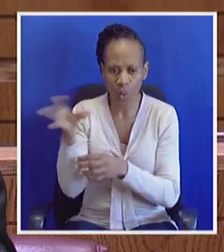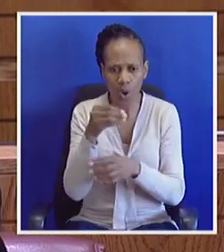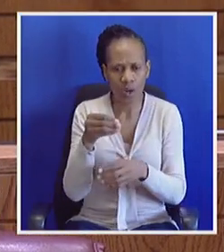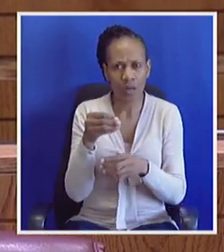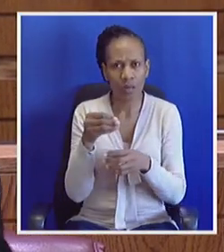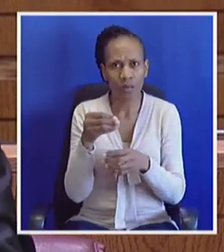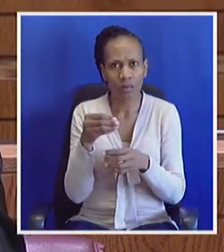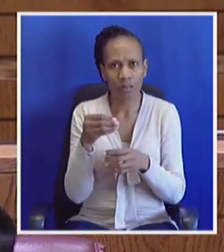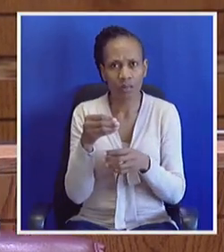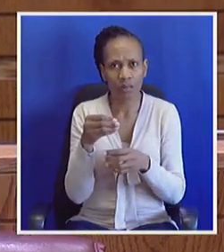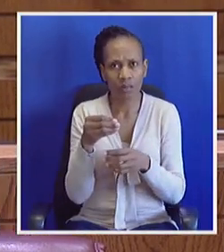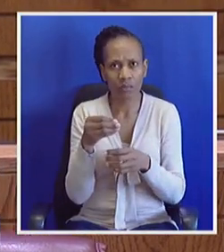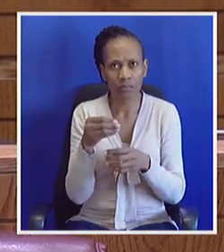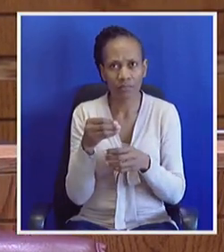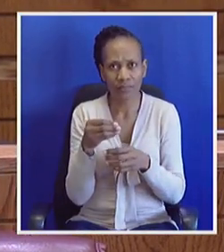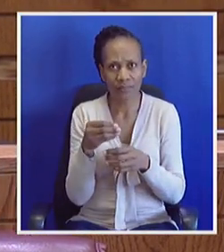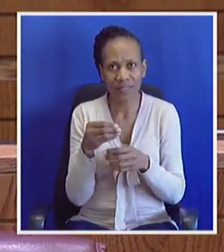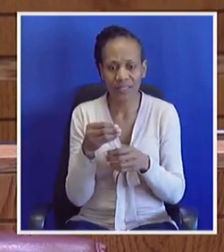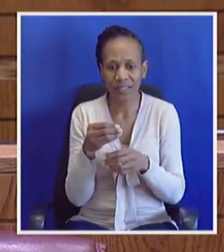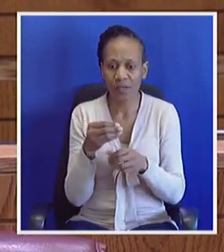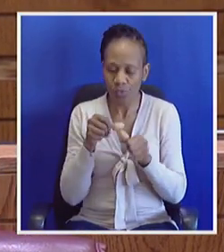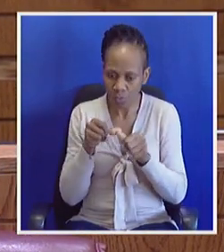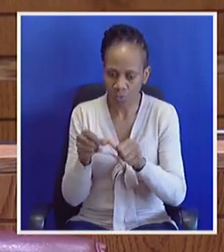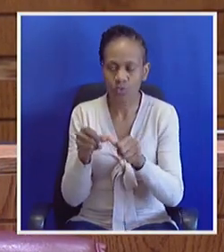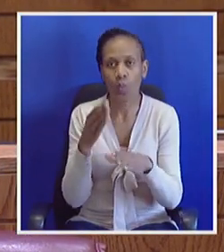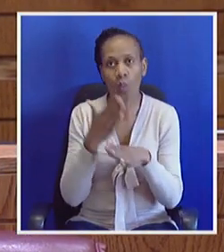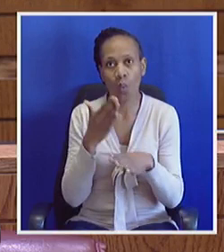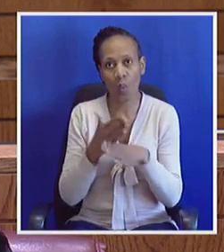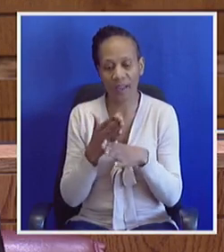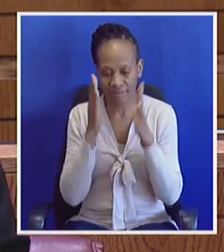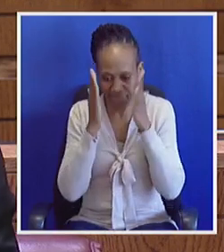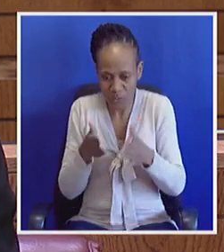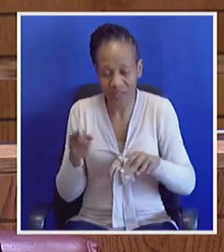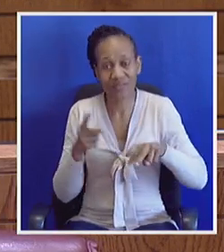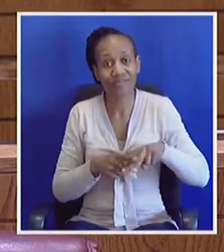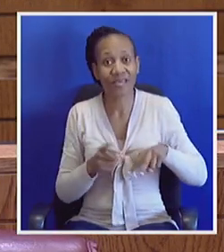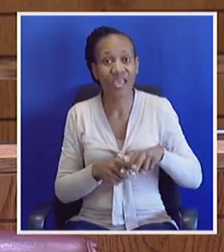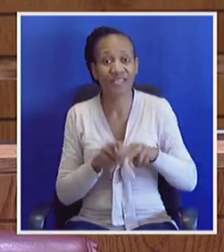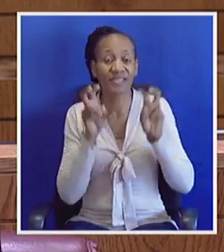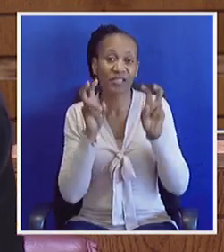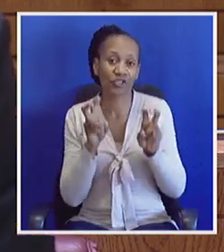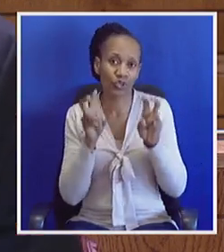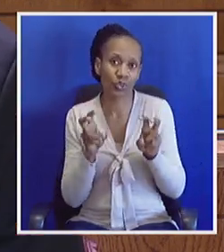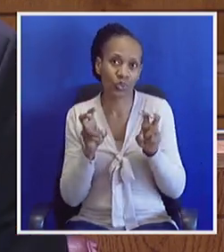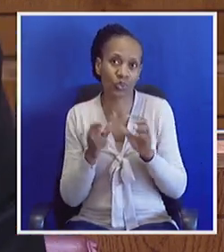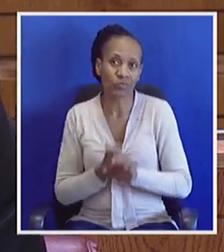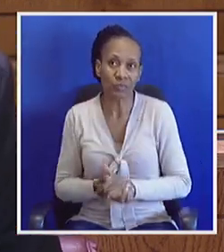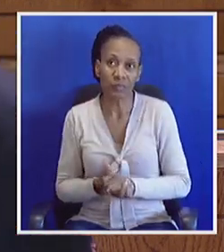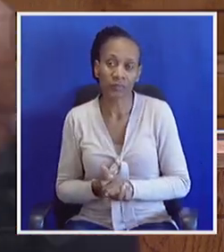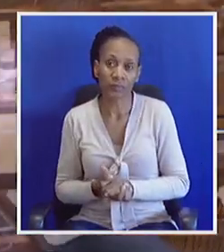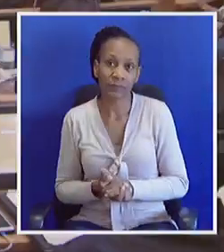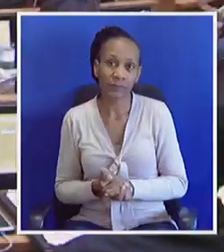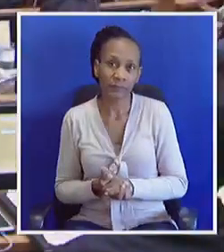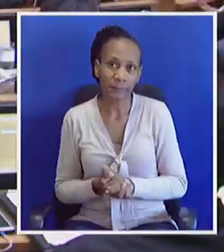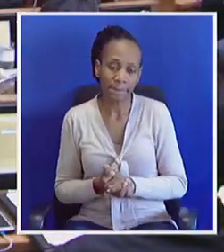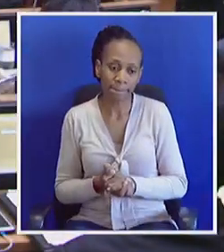SANEC are really contained for the betterment of addressing issues of HIV out there, which remains a challenge in our country? Thank you, Chair.